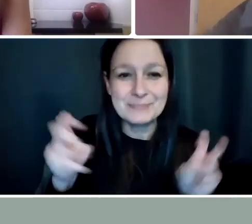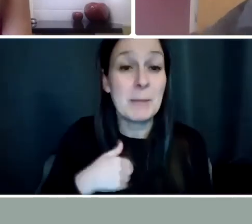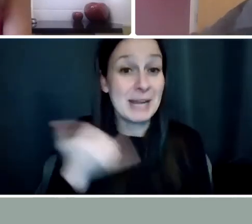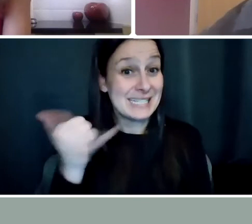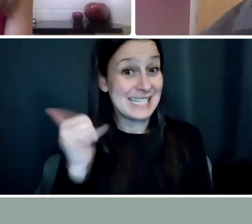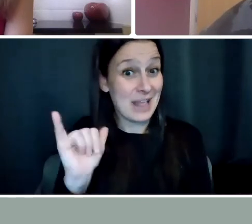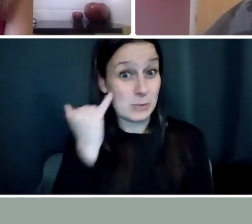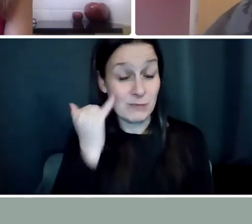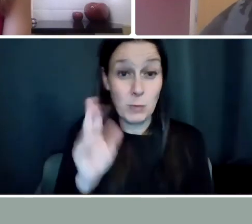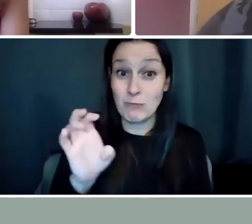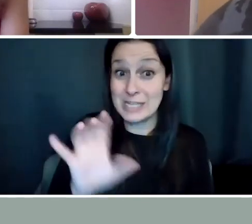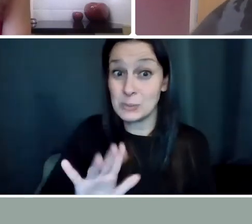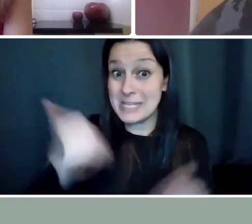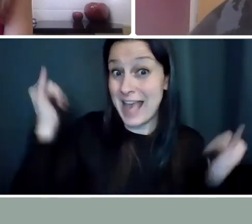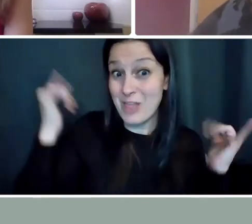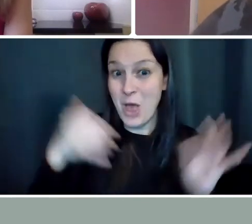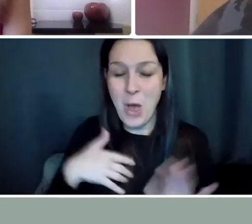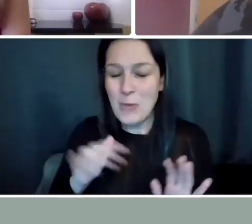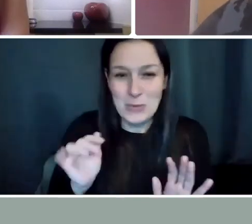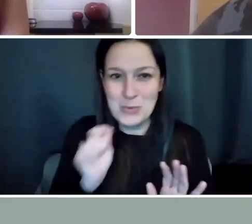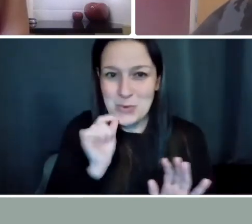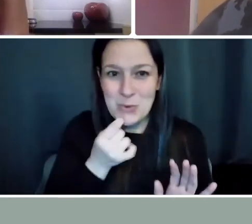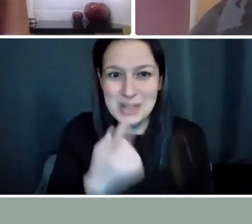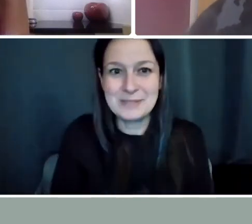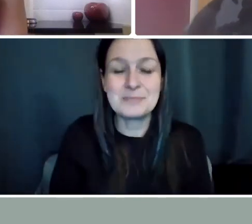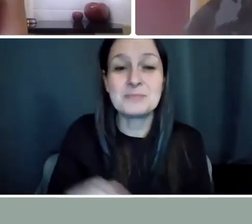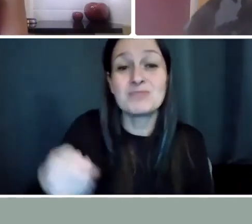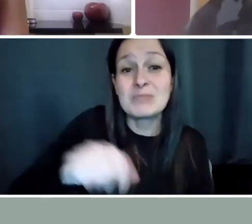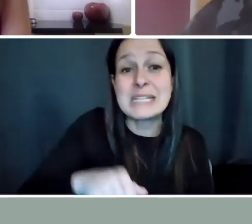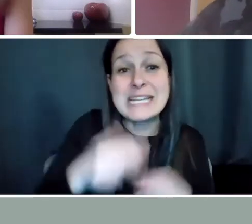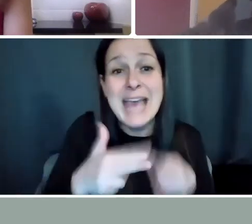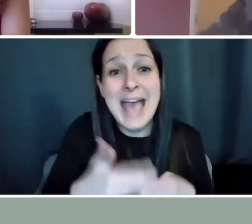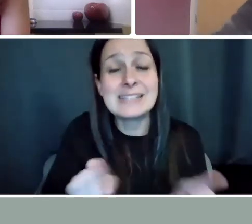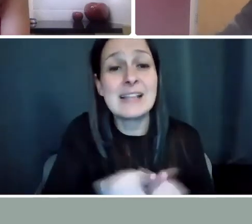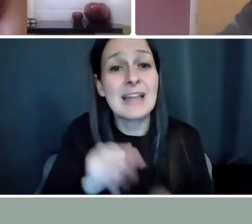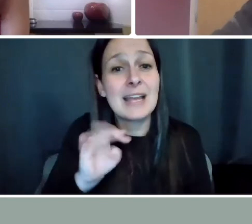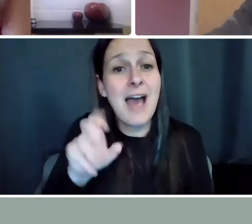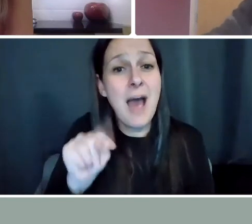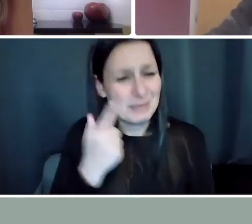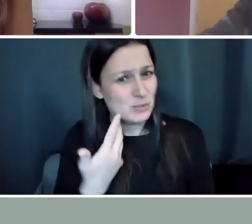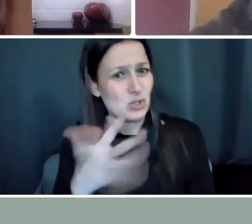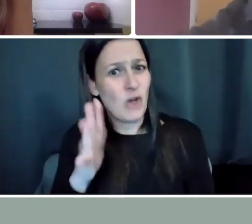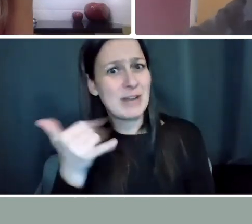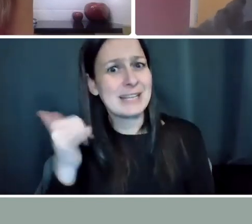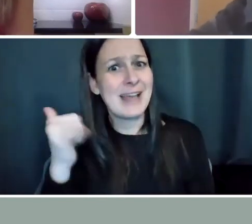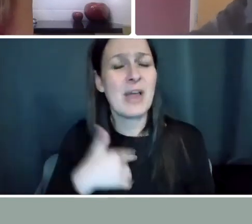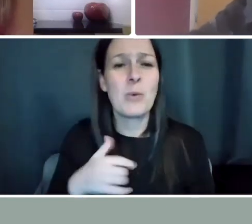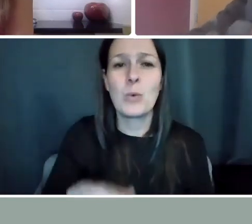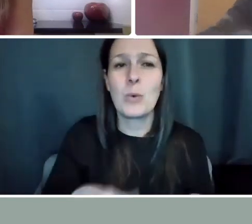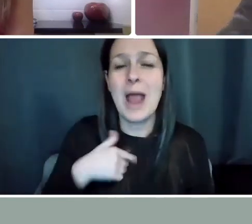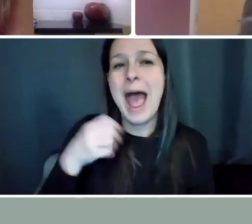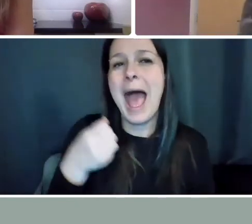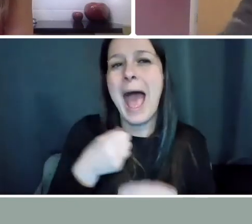if you want your rice to be yellow, cool. You might put it in eggs like an omelet because it's already yellow. Or I made